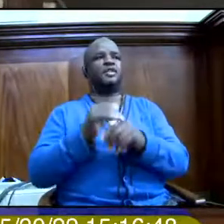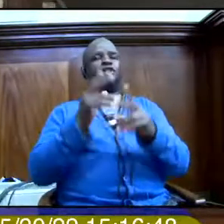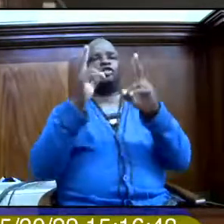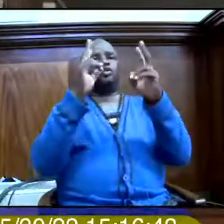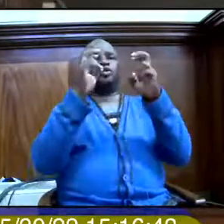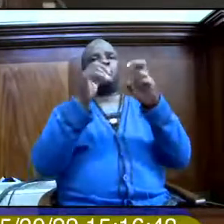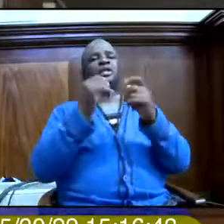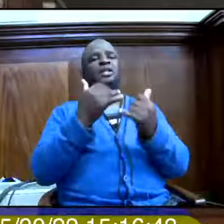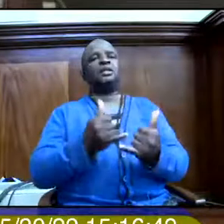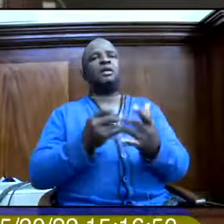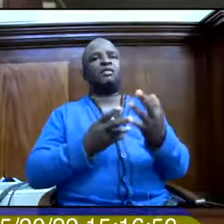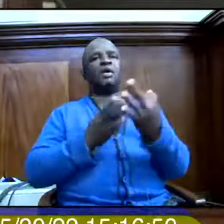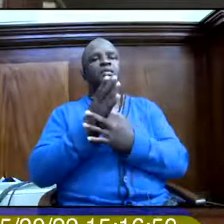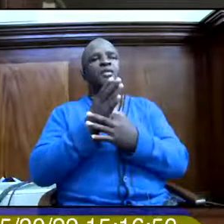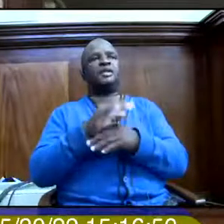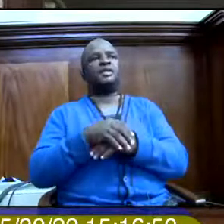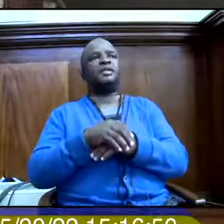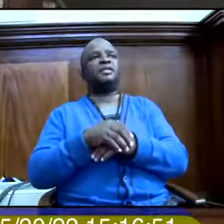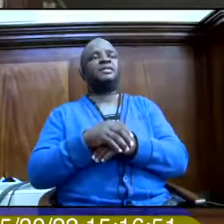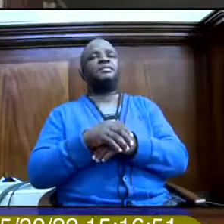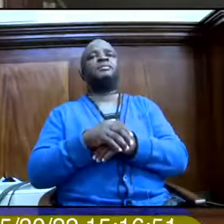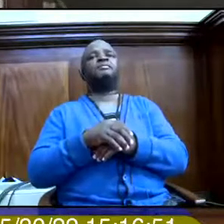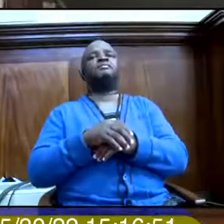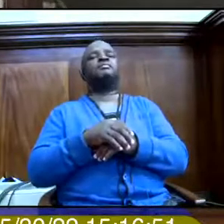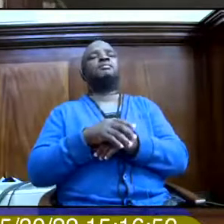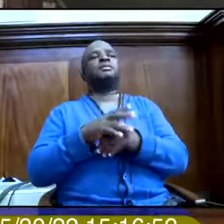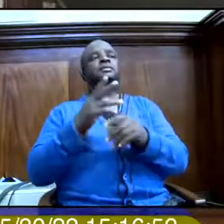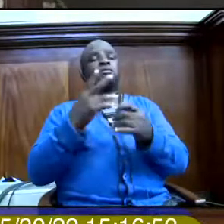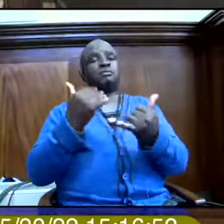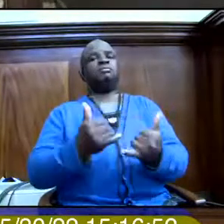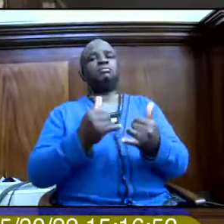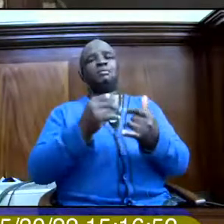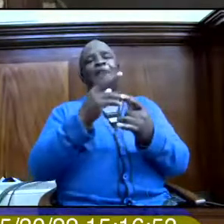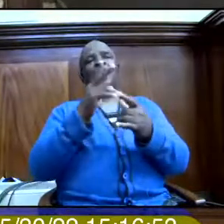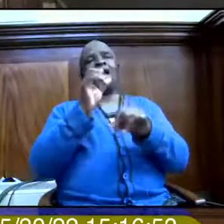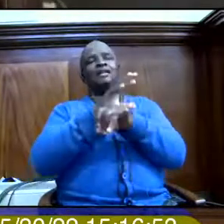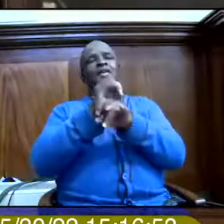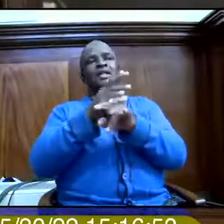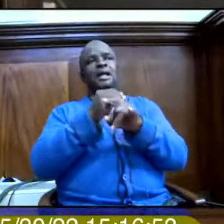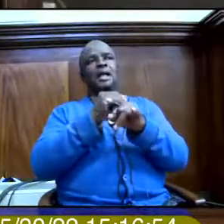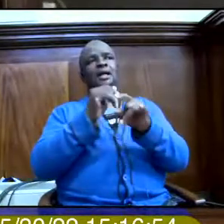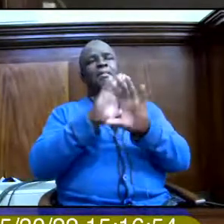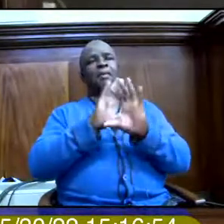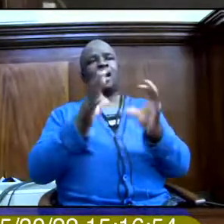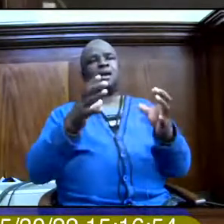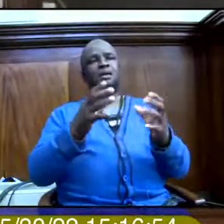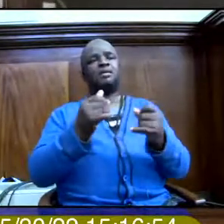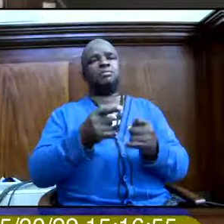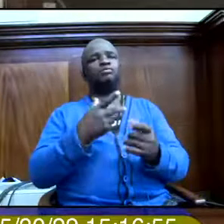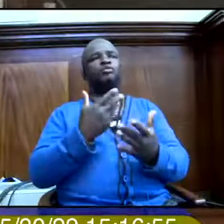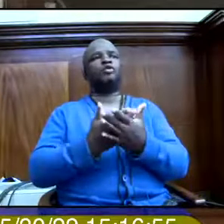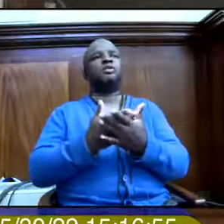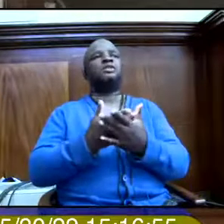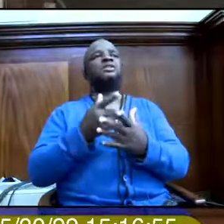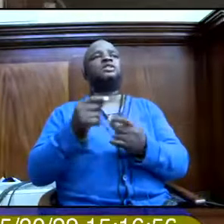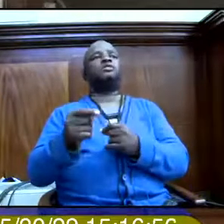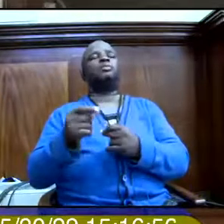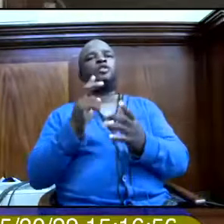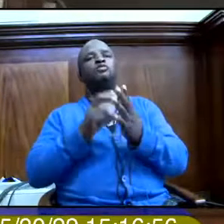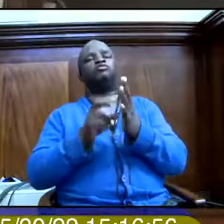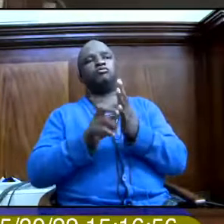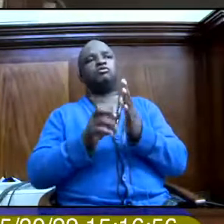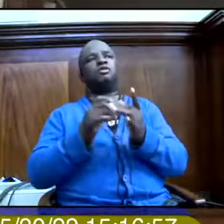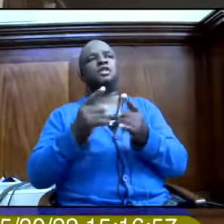the introduction of the advisory panel is another dramatic inroad in the right to